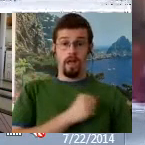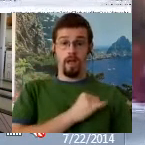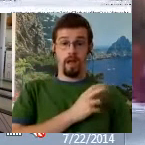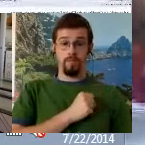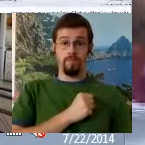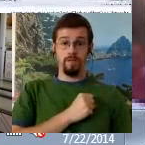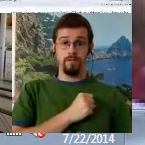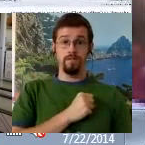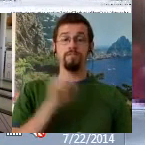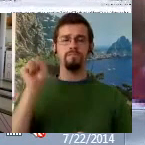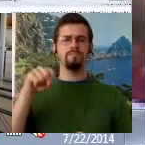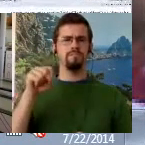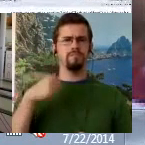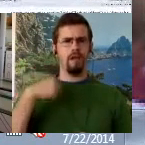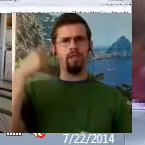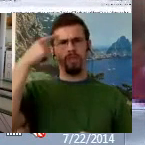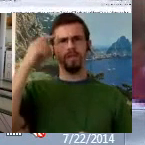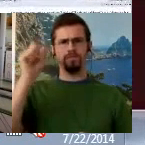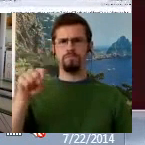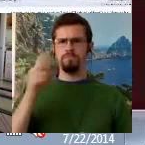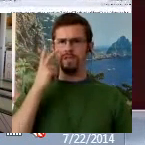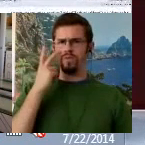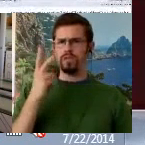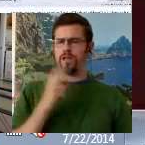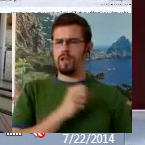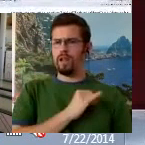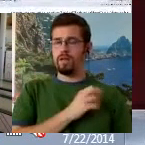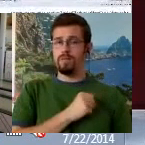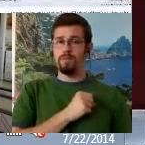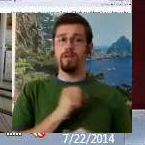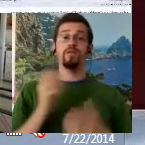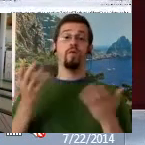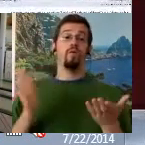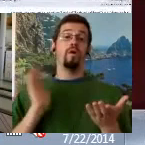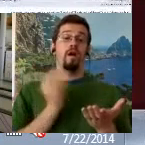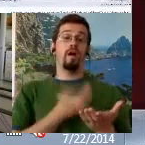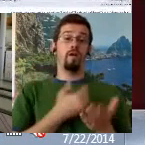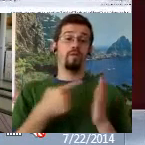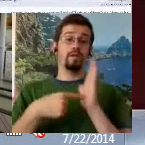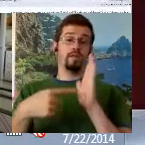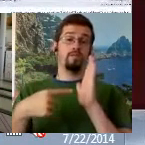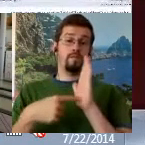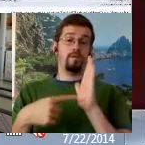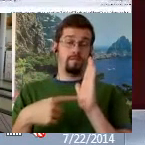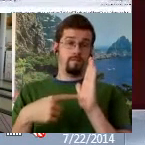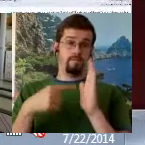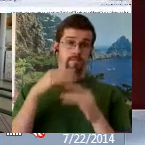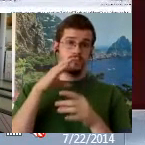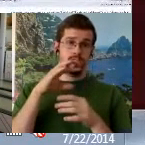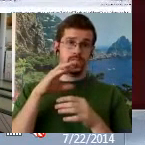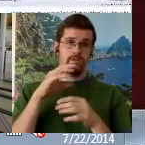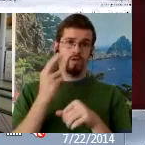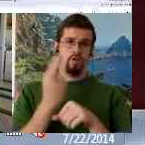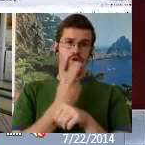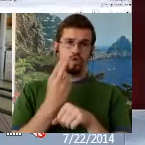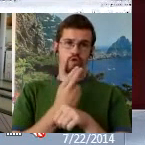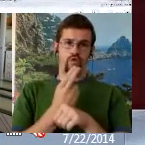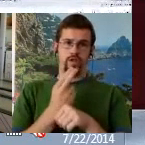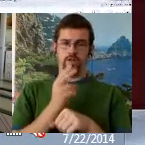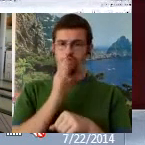I believe we are. So let me, here's an example of a file or a page that uses the locally installed